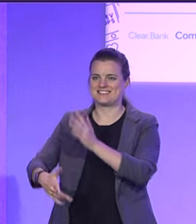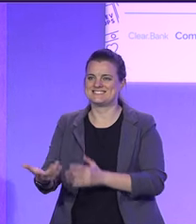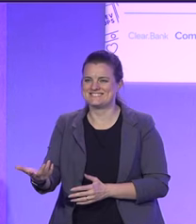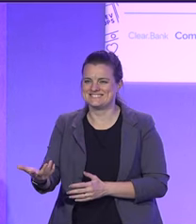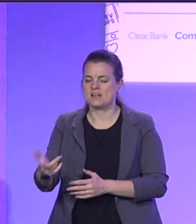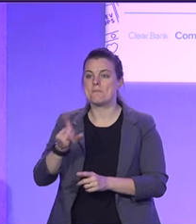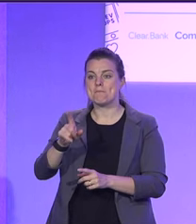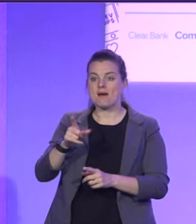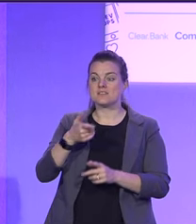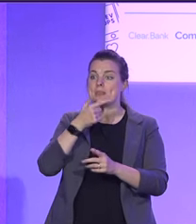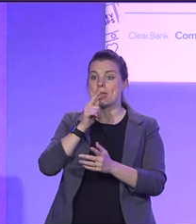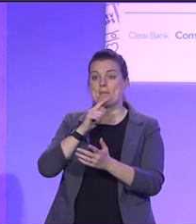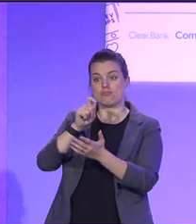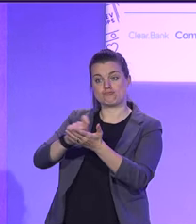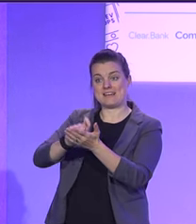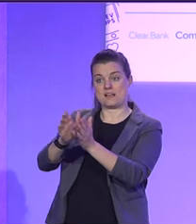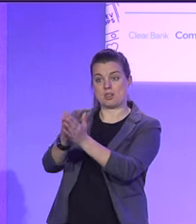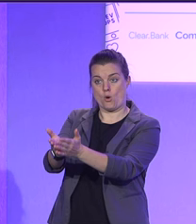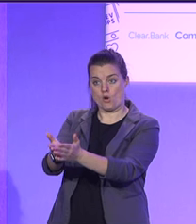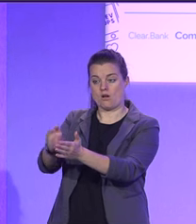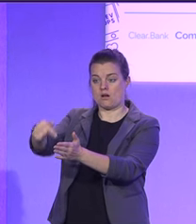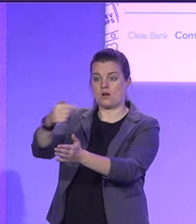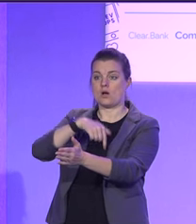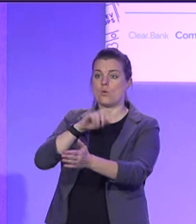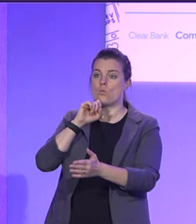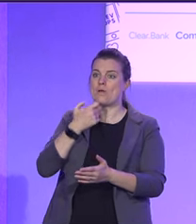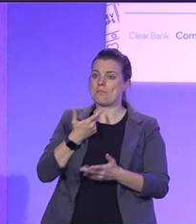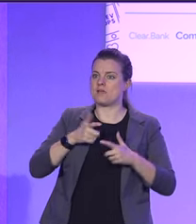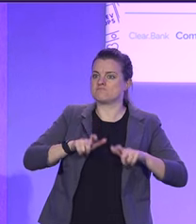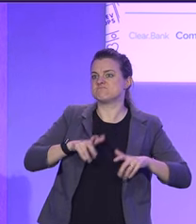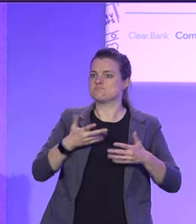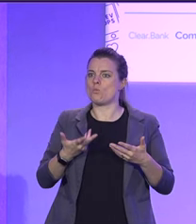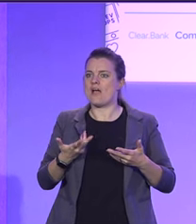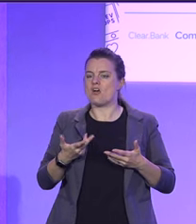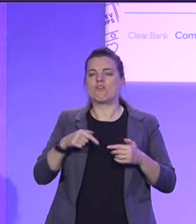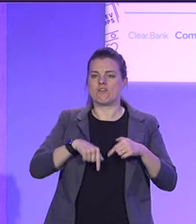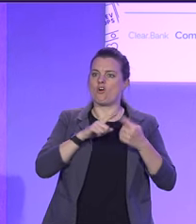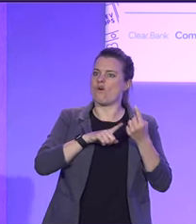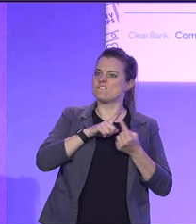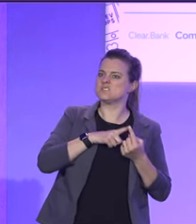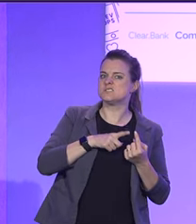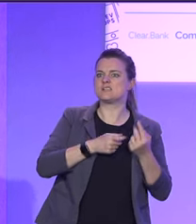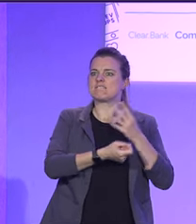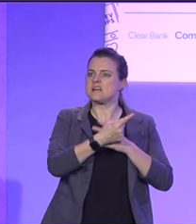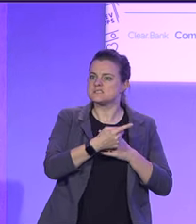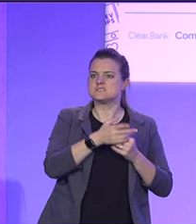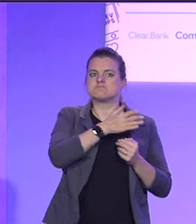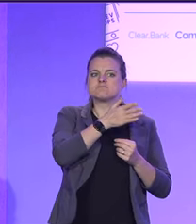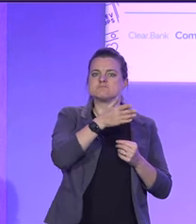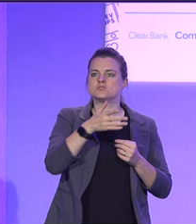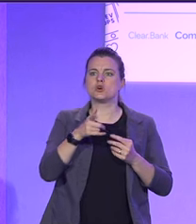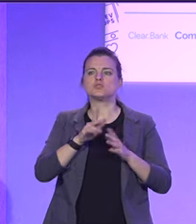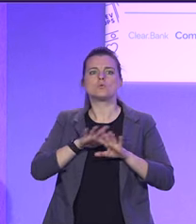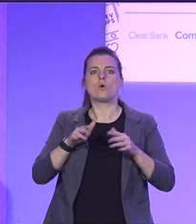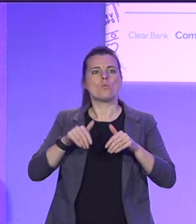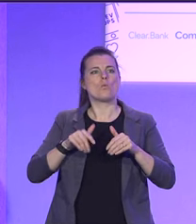that research. So you can be, stay ahead of technology just by engaging with the people in this room and the rest of the community. So please